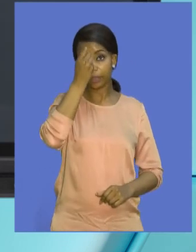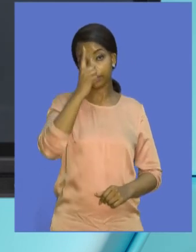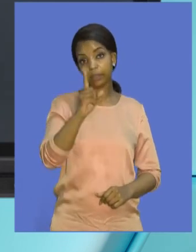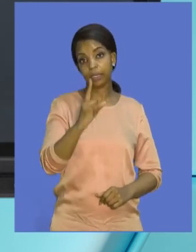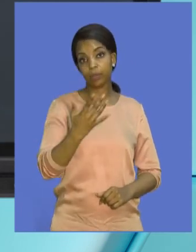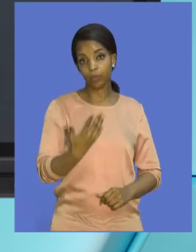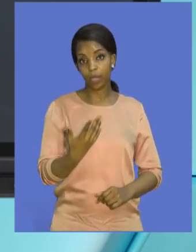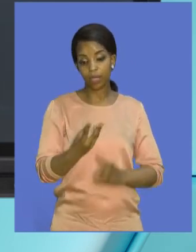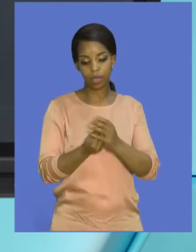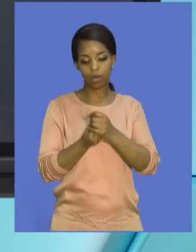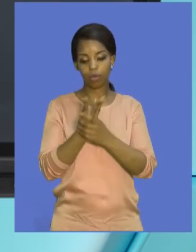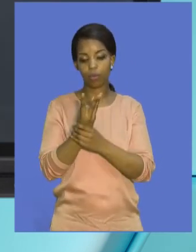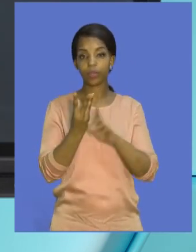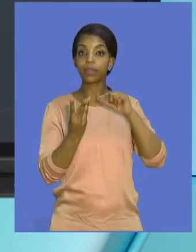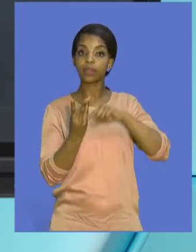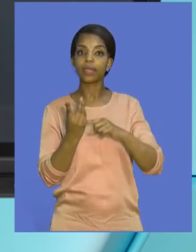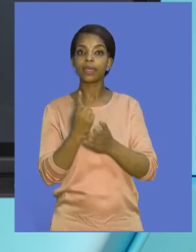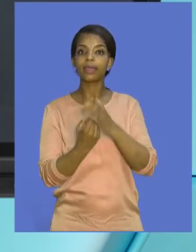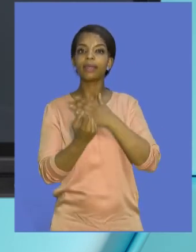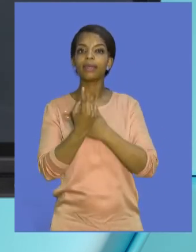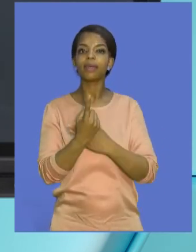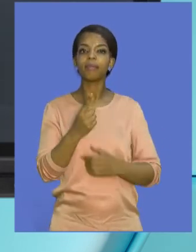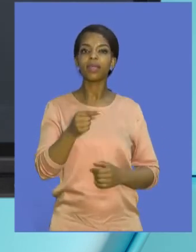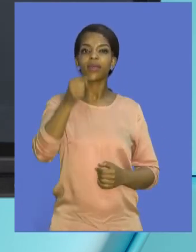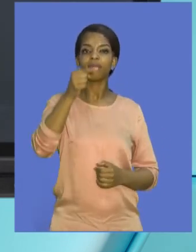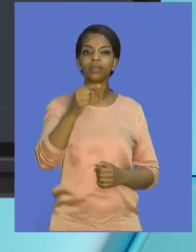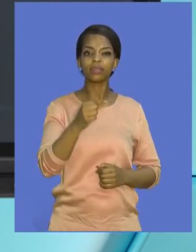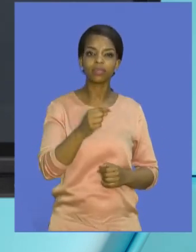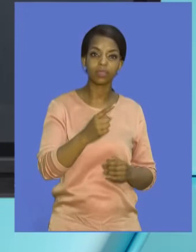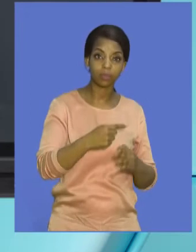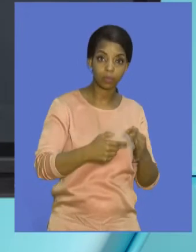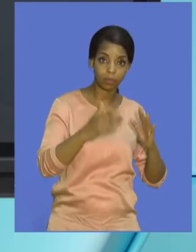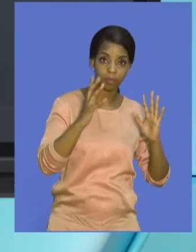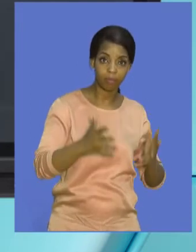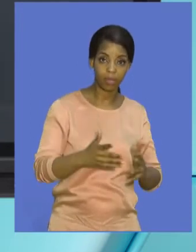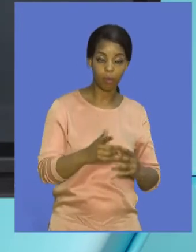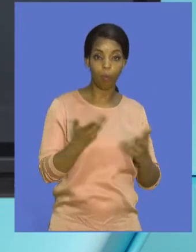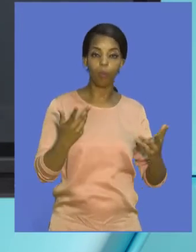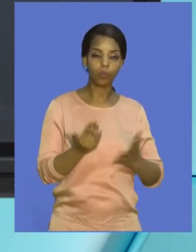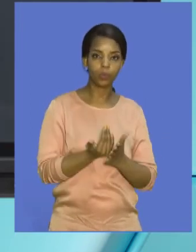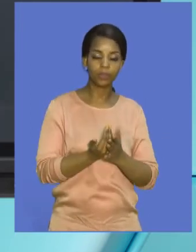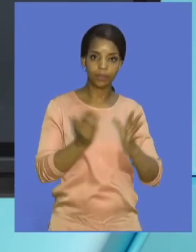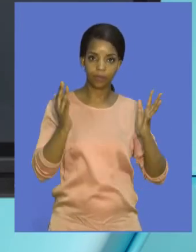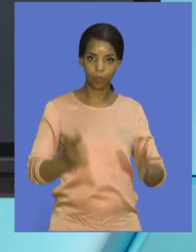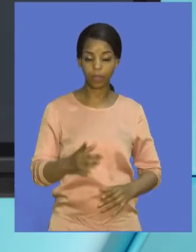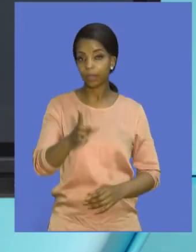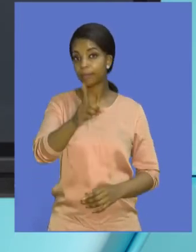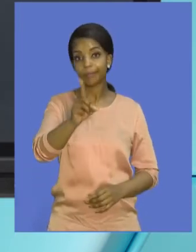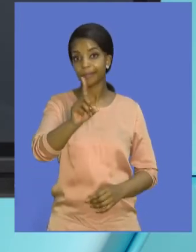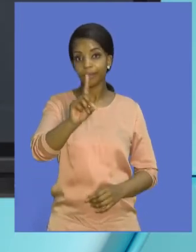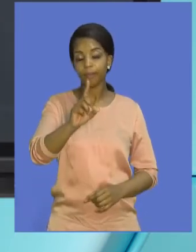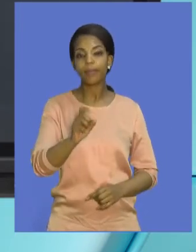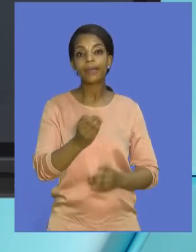only apply to investment and also savings. It also applies to if you take something